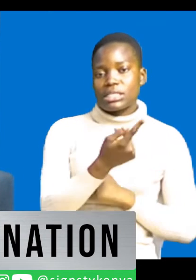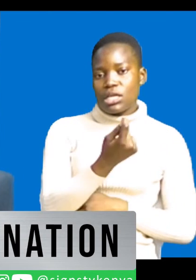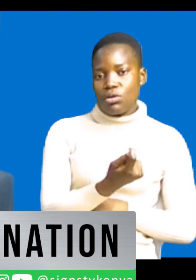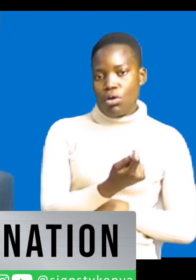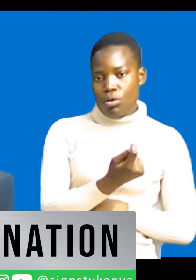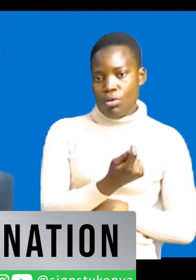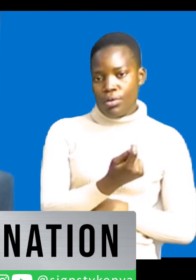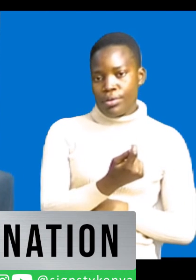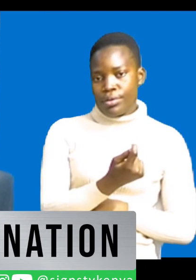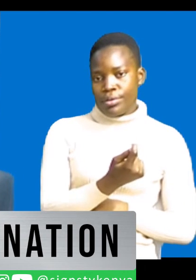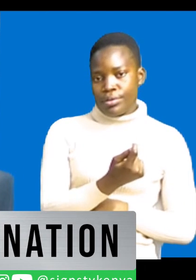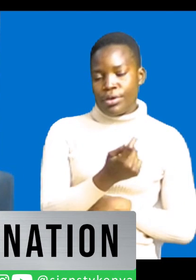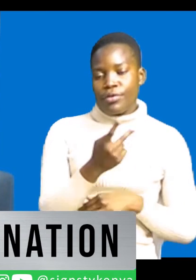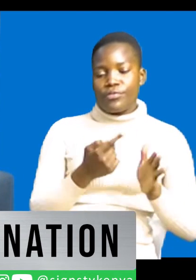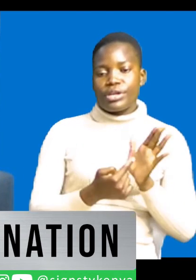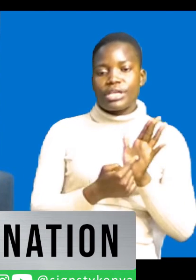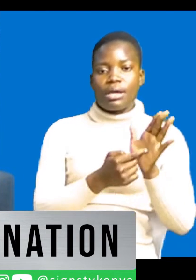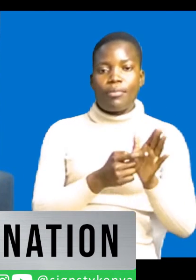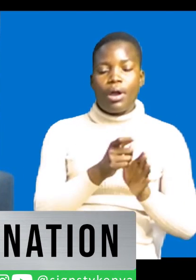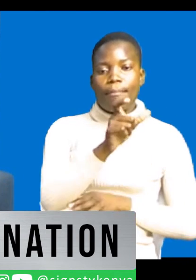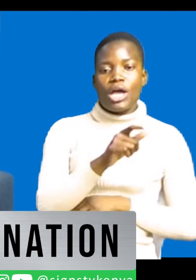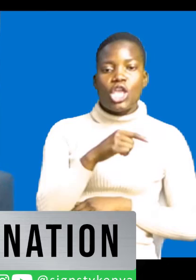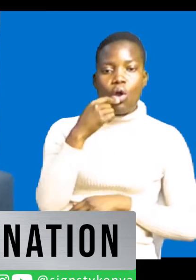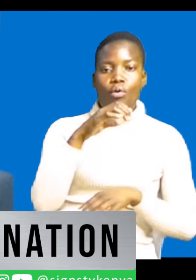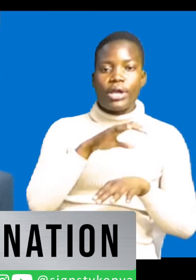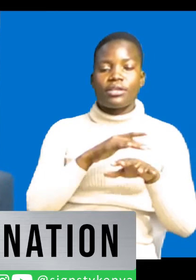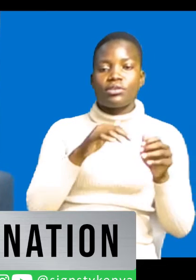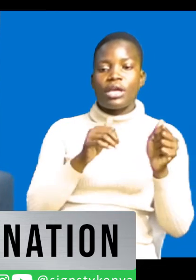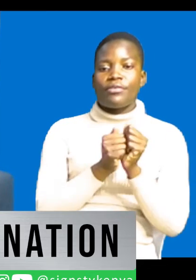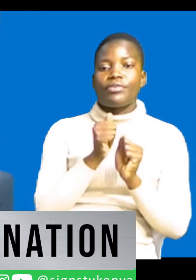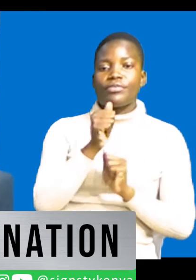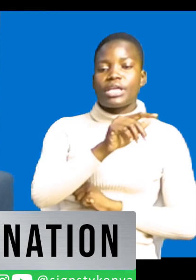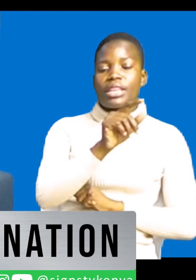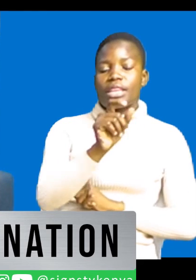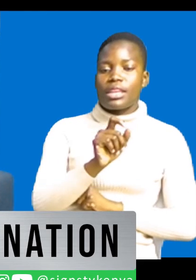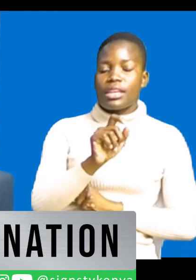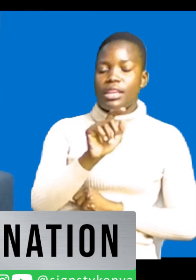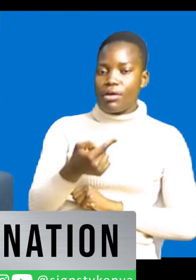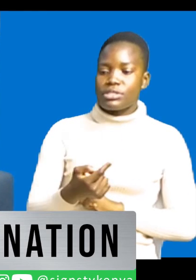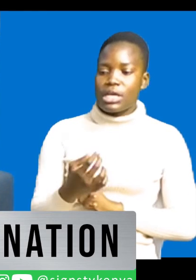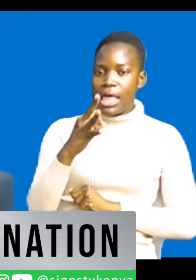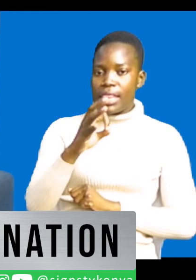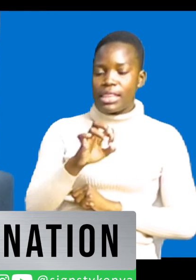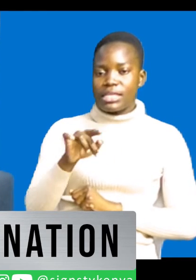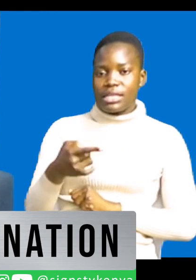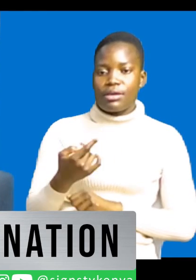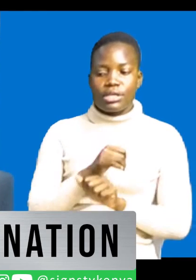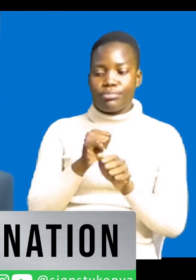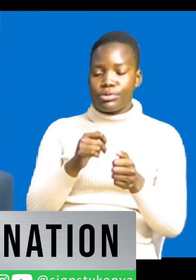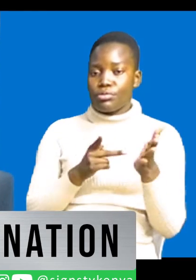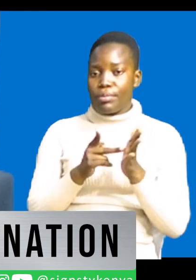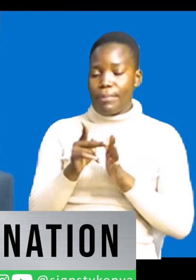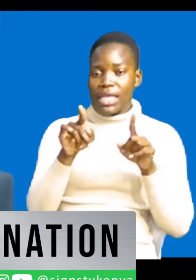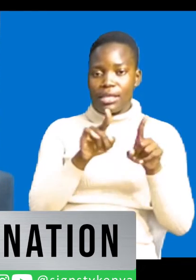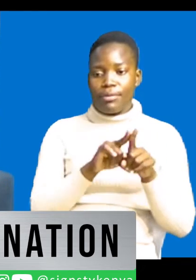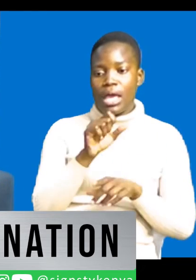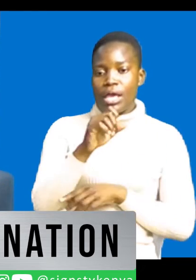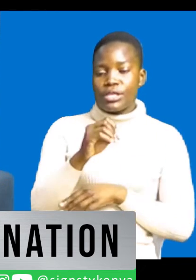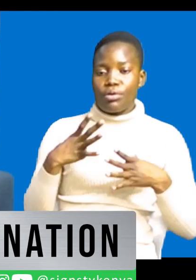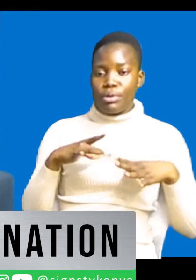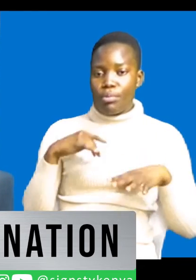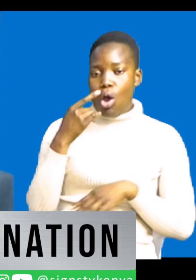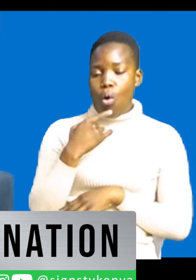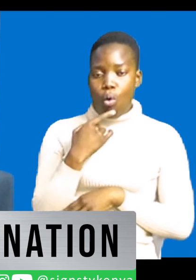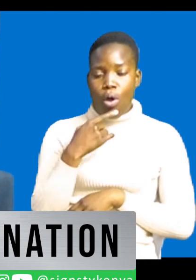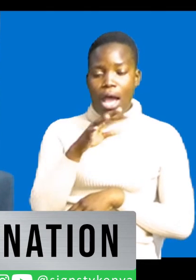little, like a person who earns like 15,000, 30,000, 50,000, we can't be paying the same. So ule ana earn